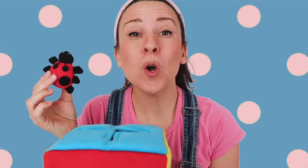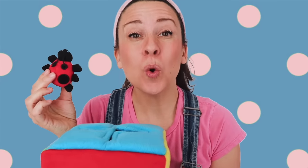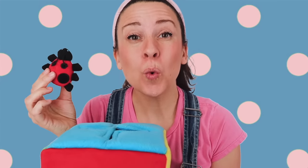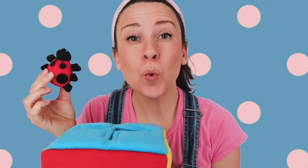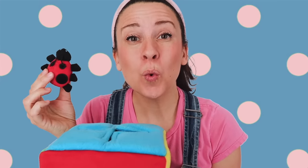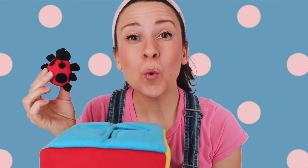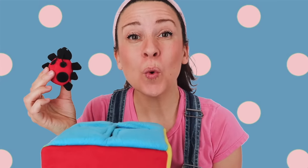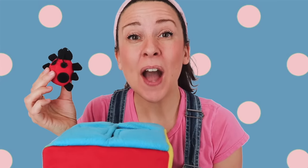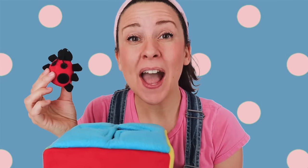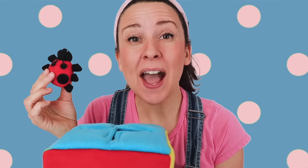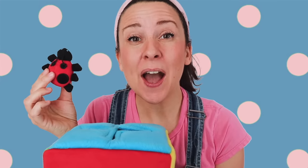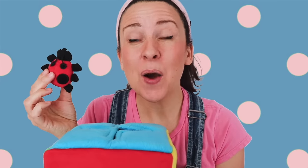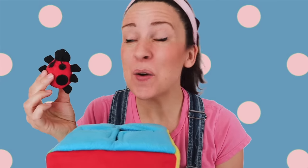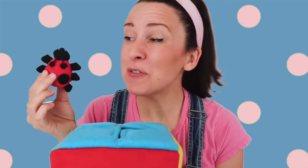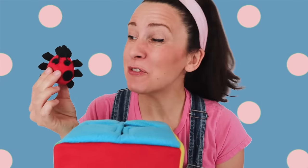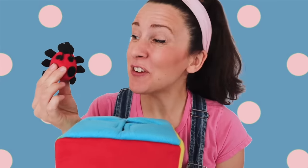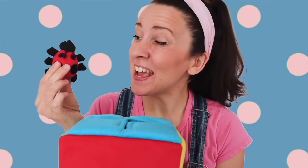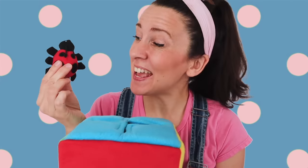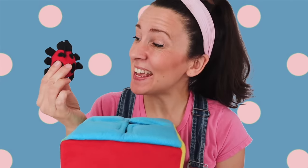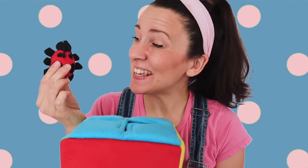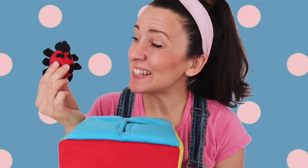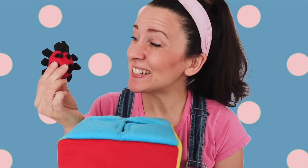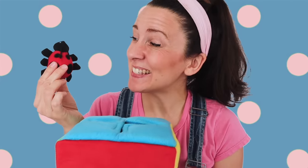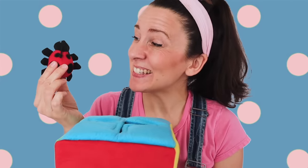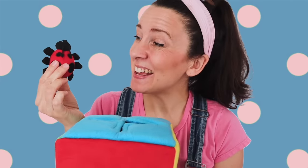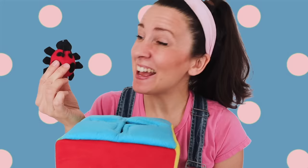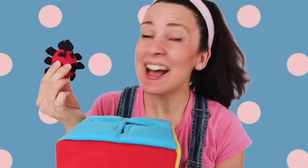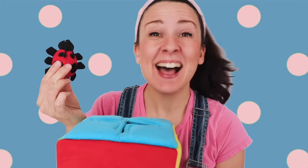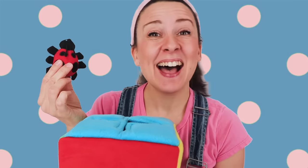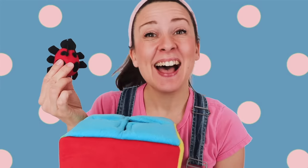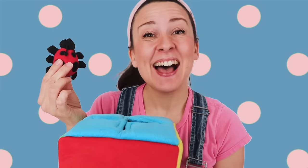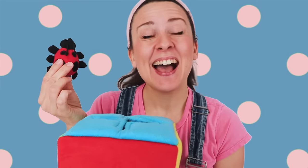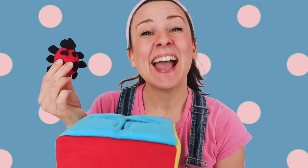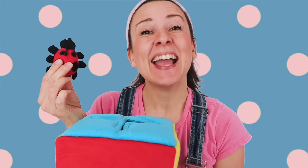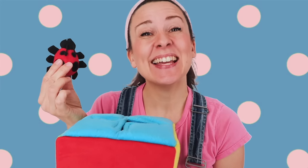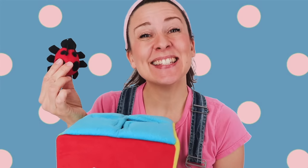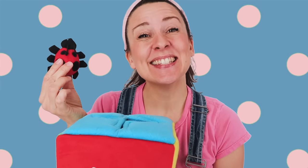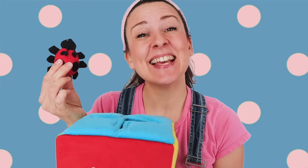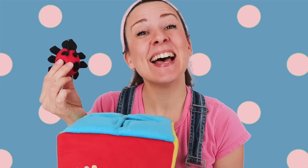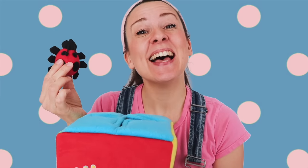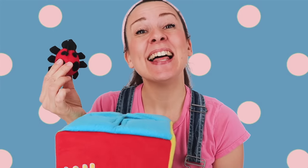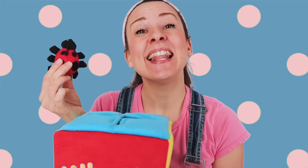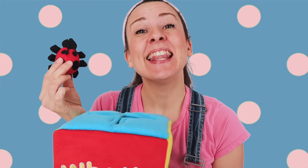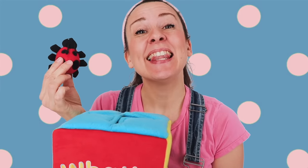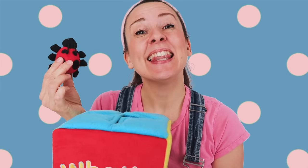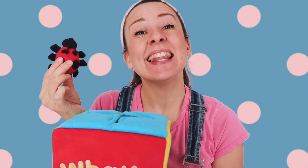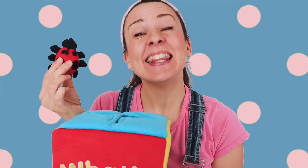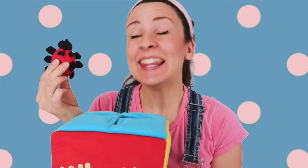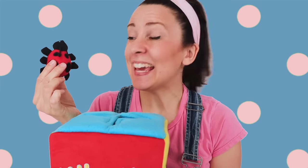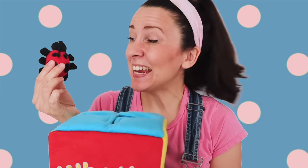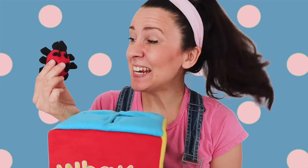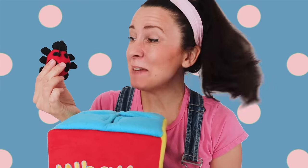Wow! Wow, friends! It's a